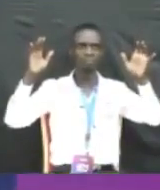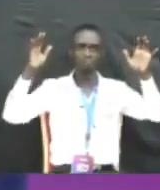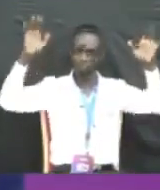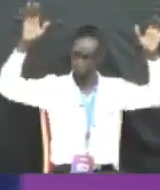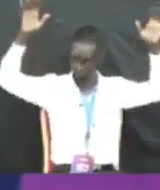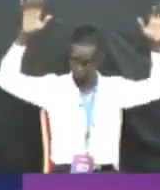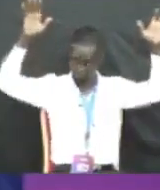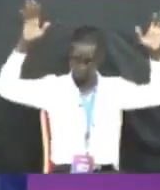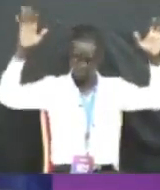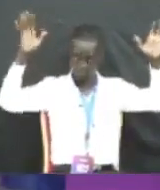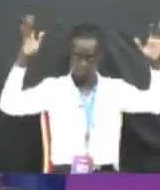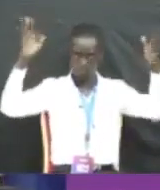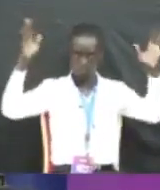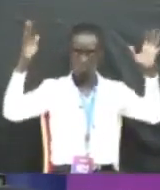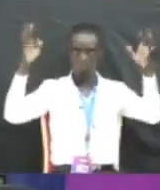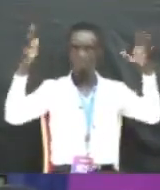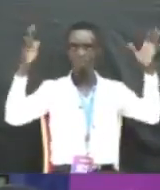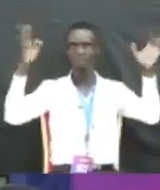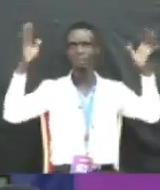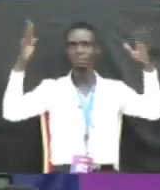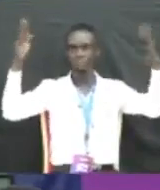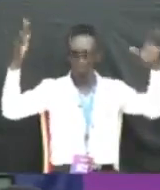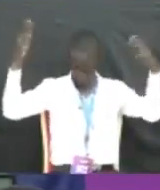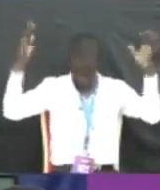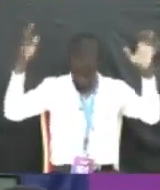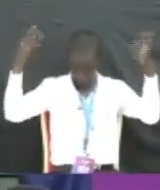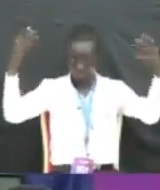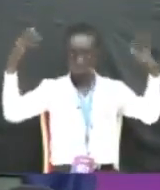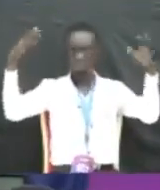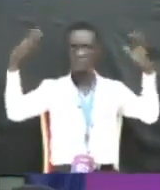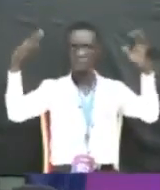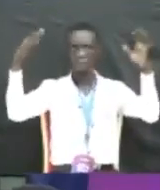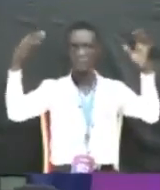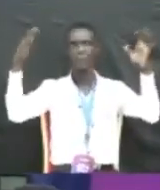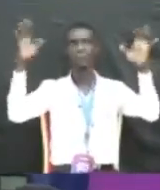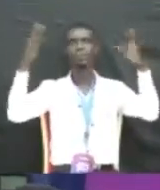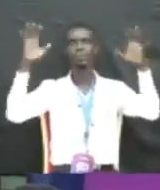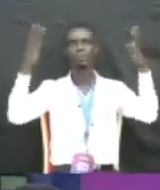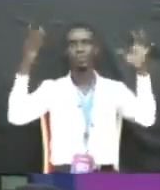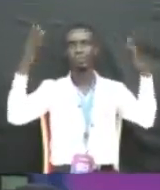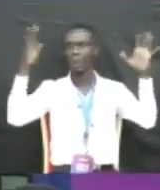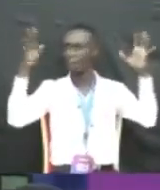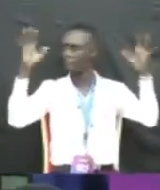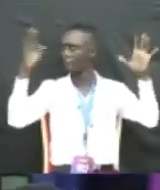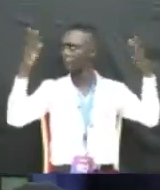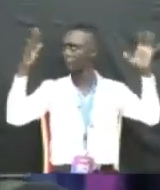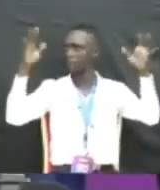Together for the Lord. He has spared his life.